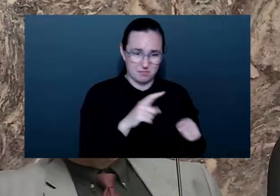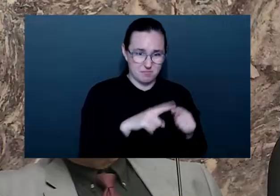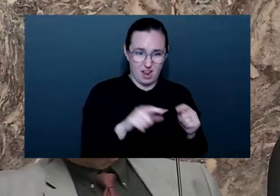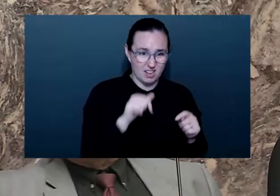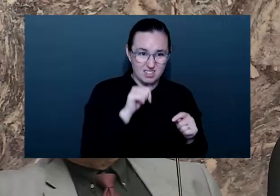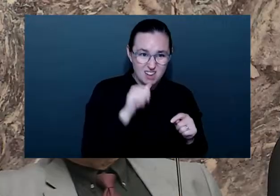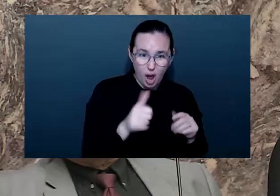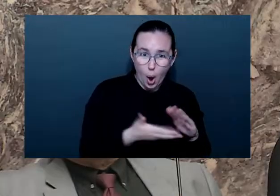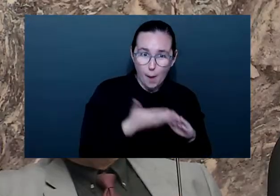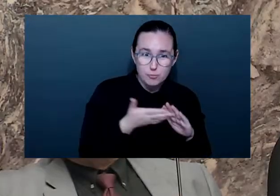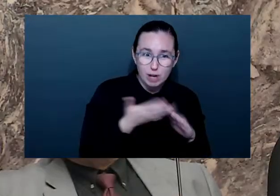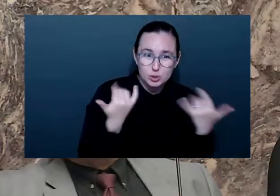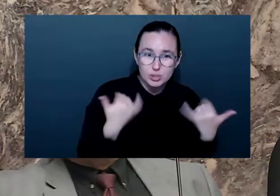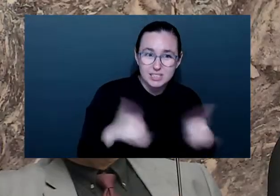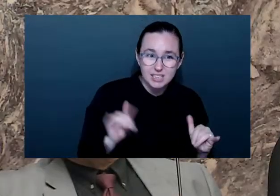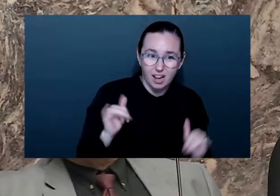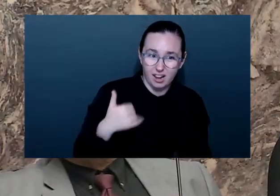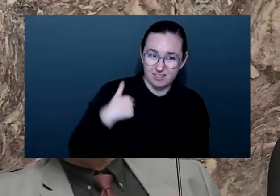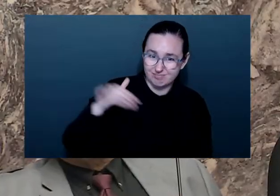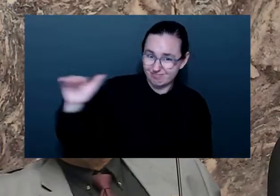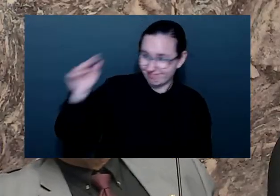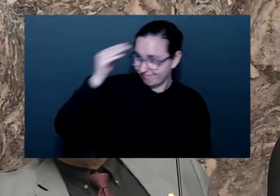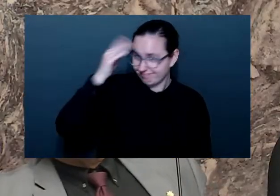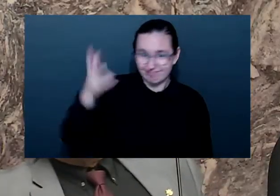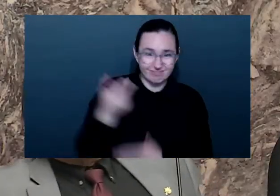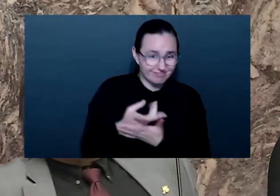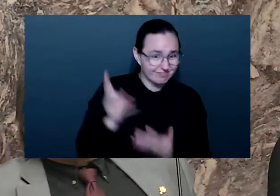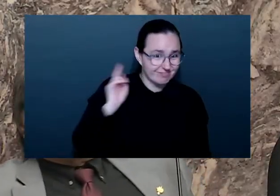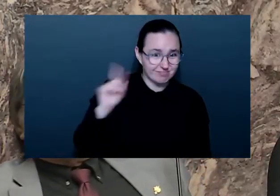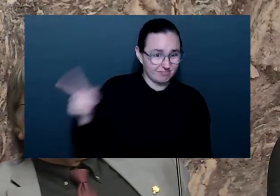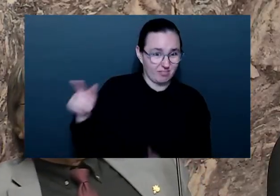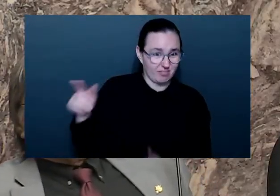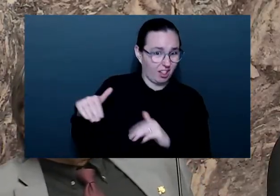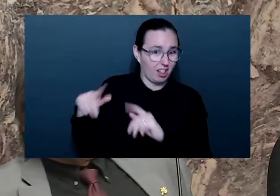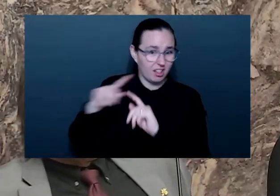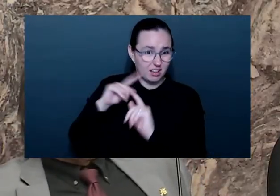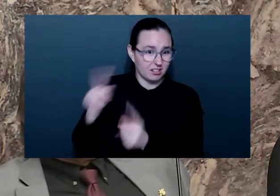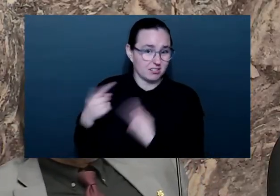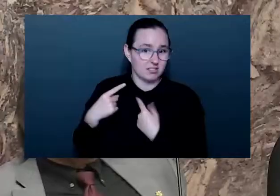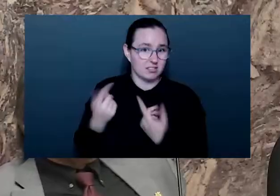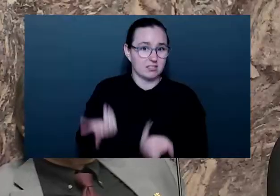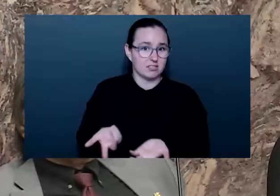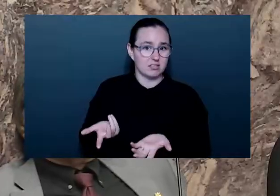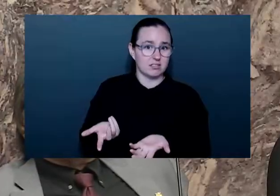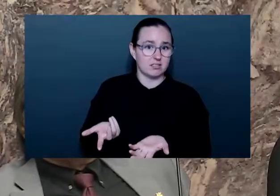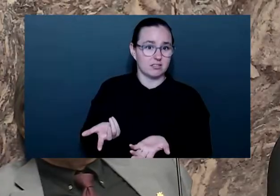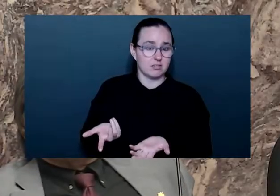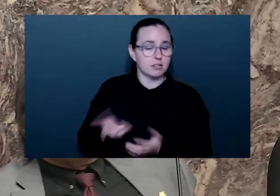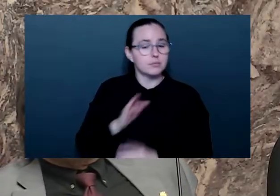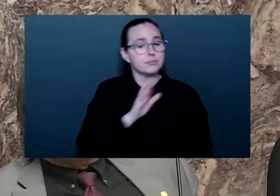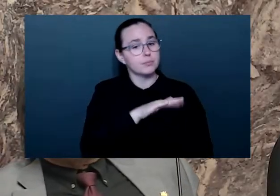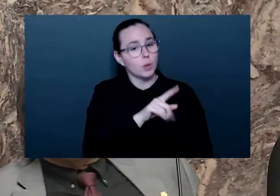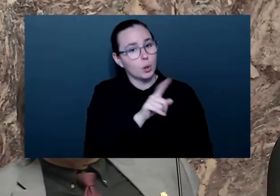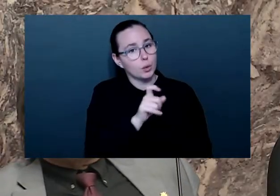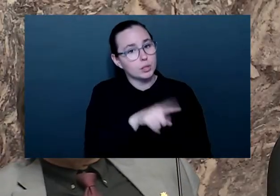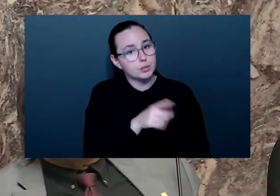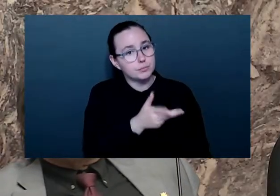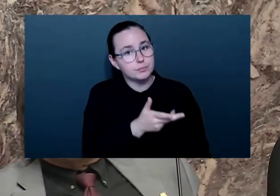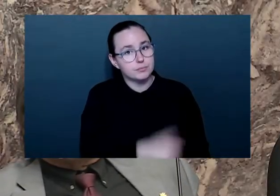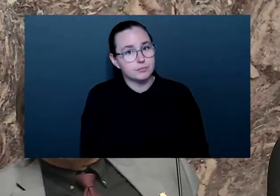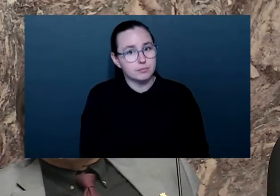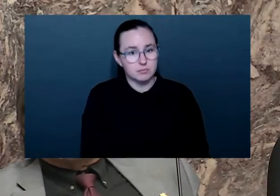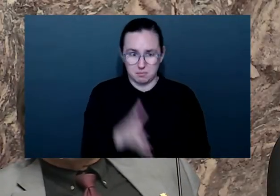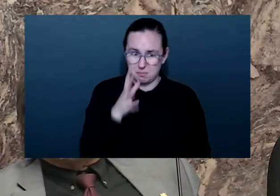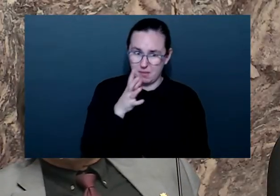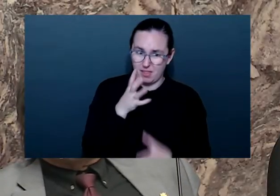immediately. I have yet to receive a response. Question, member. A mother has lost her son, and nothing can change